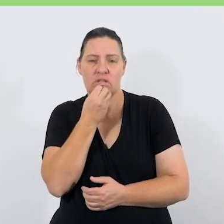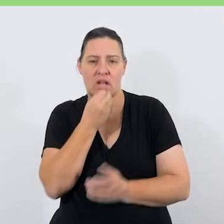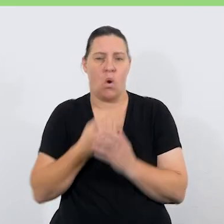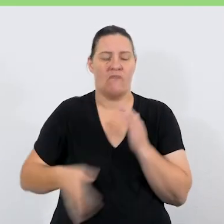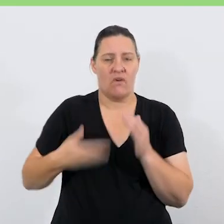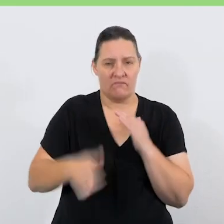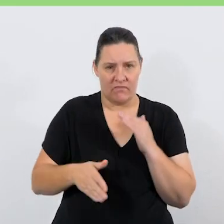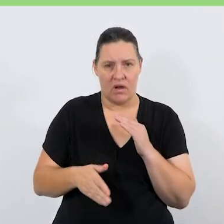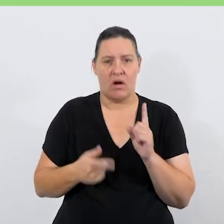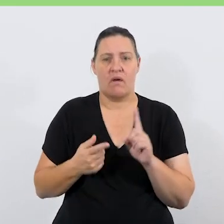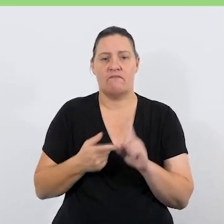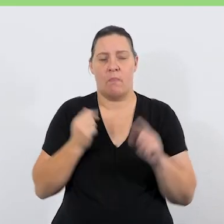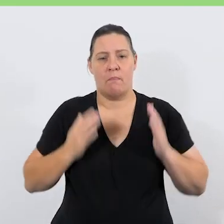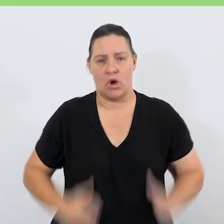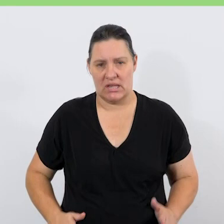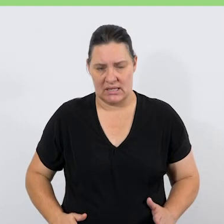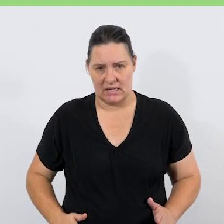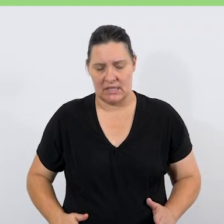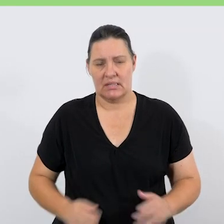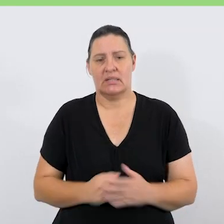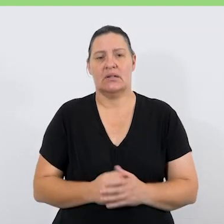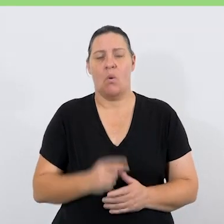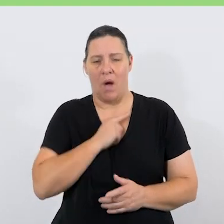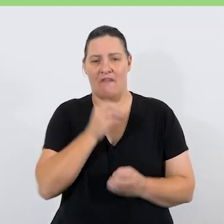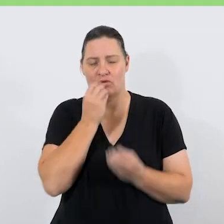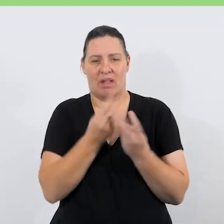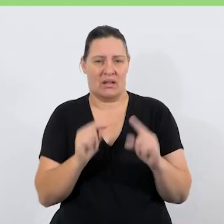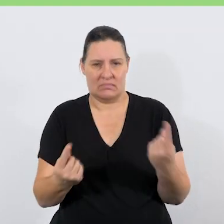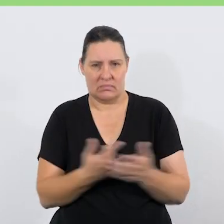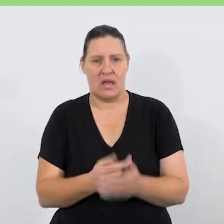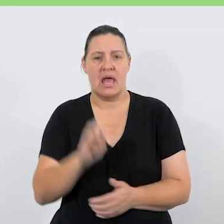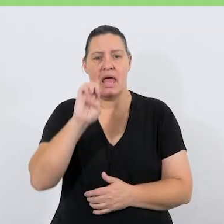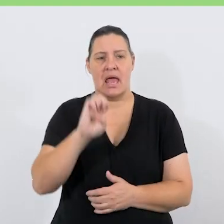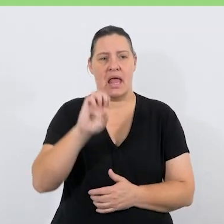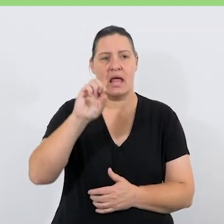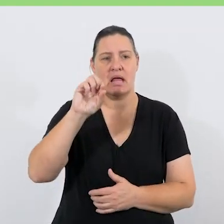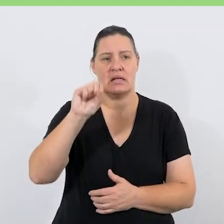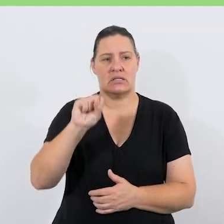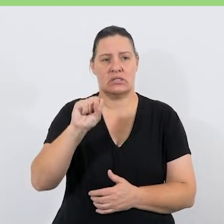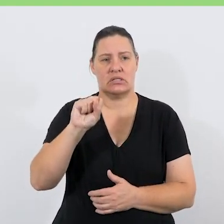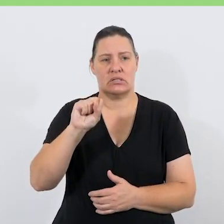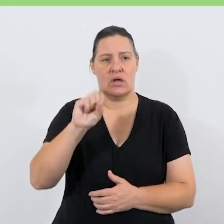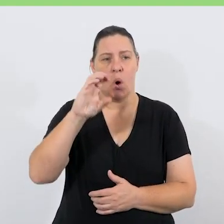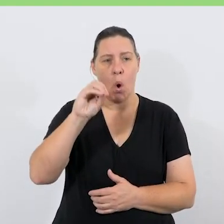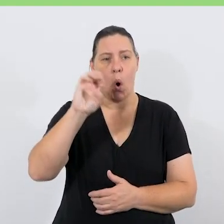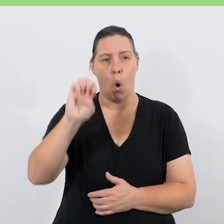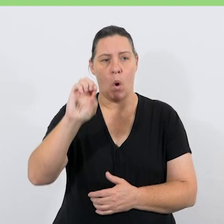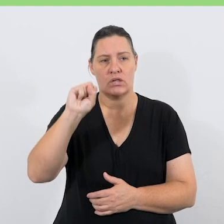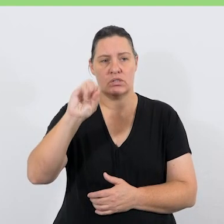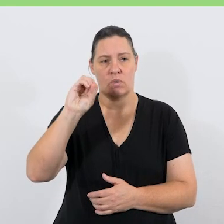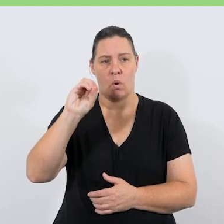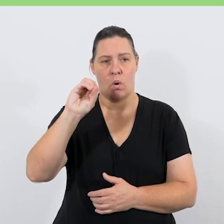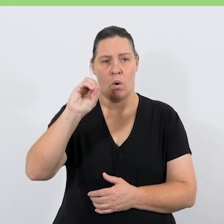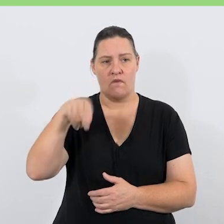food particles from the body. And then we have esophagus. And esophagus is the tube that connects